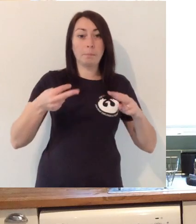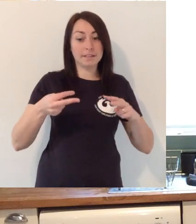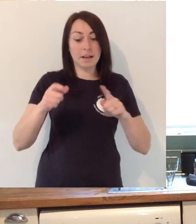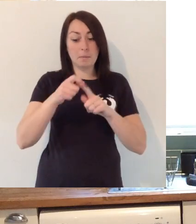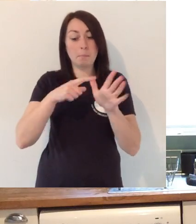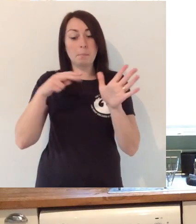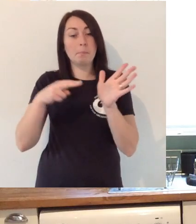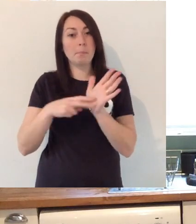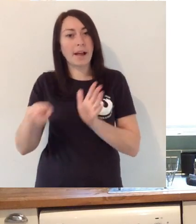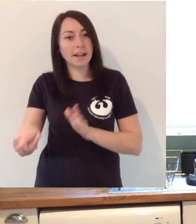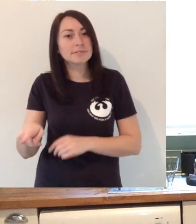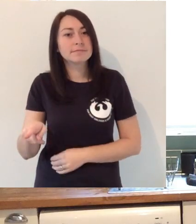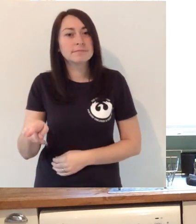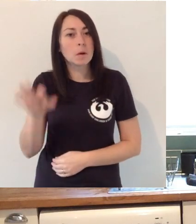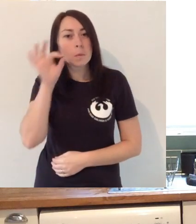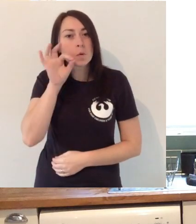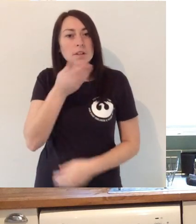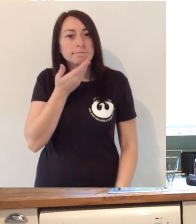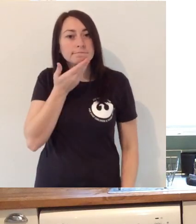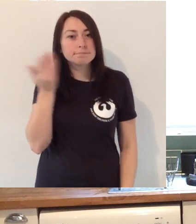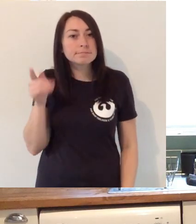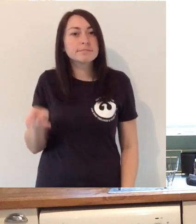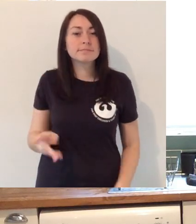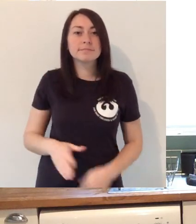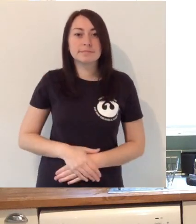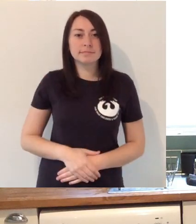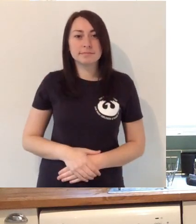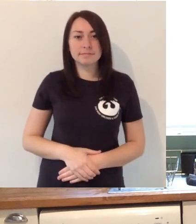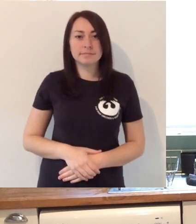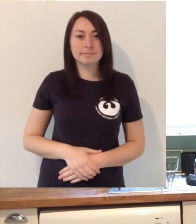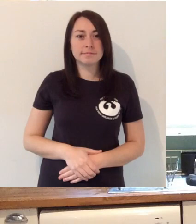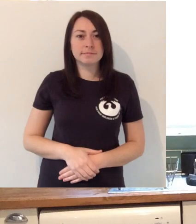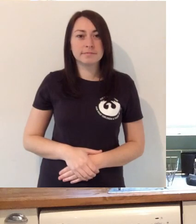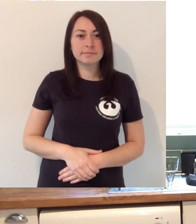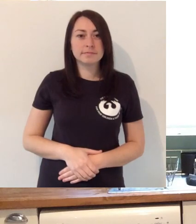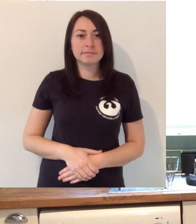So my pasta is back in the pan, but it has no water in